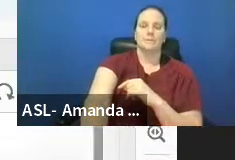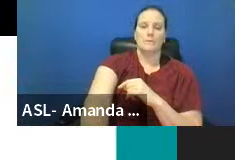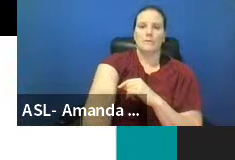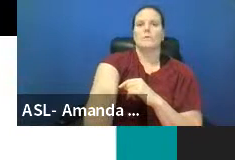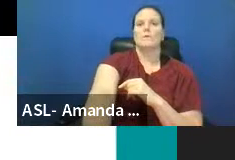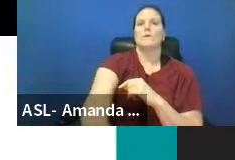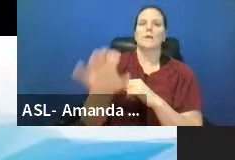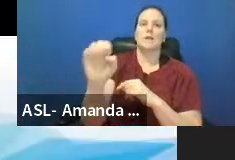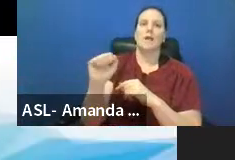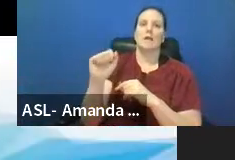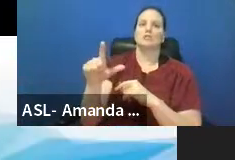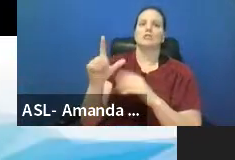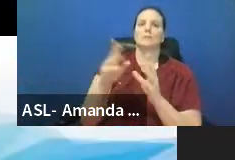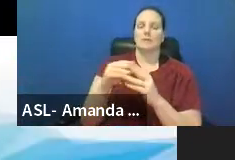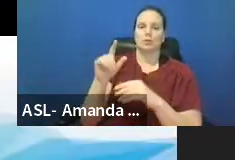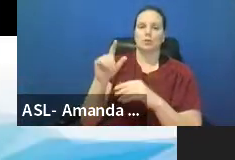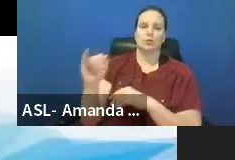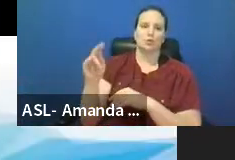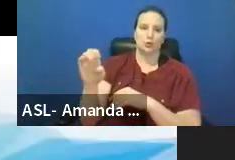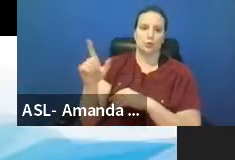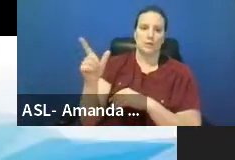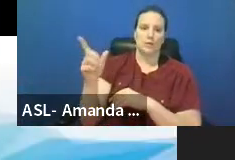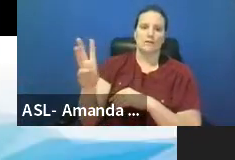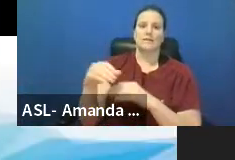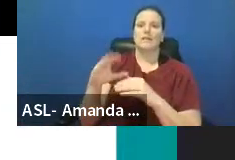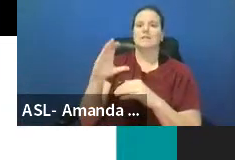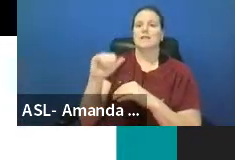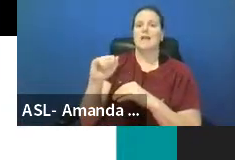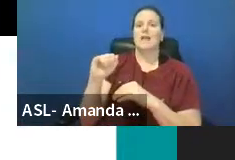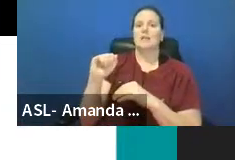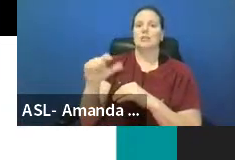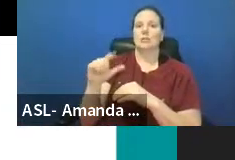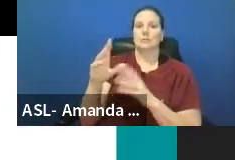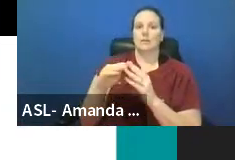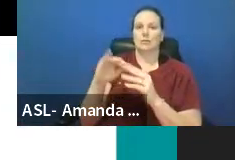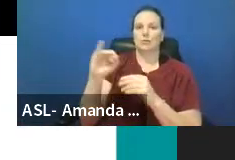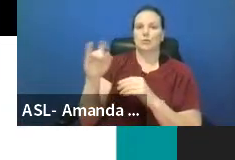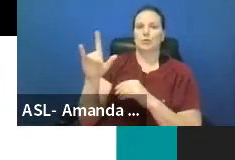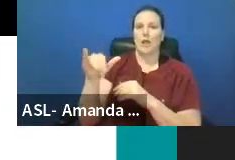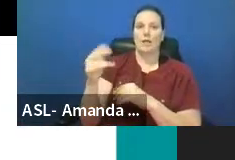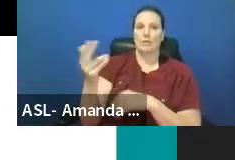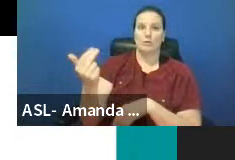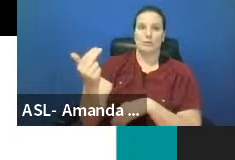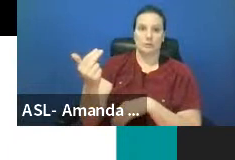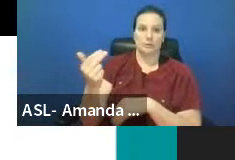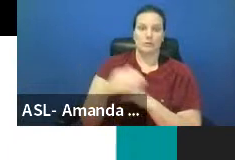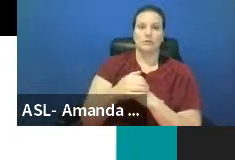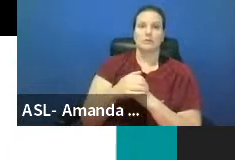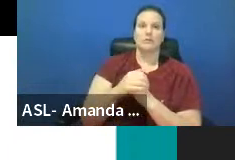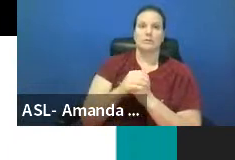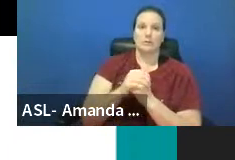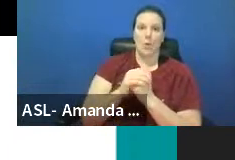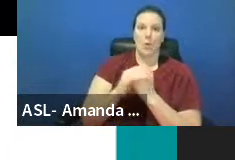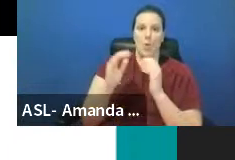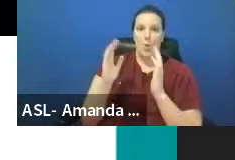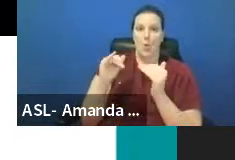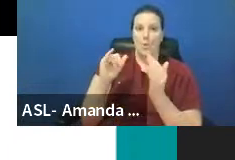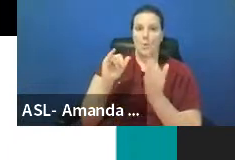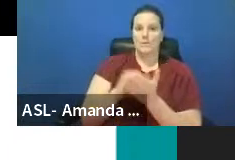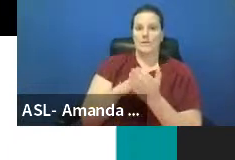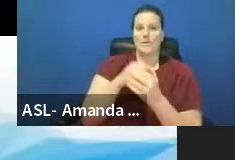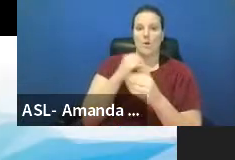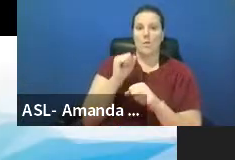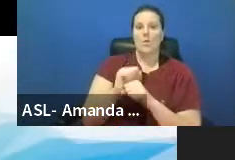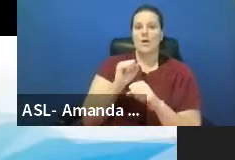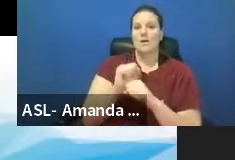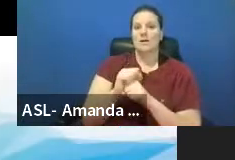26th. And we have a CAG meeting, our next one together, which is July 13th. And my hope is that you'll have some homework